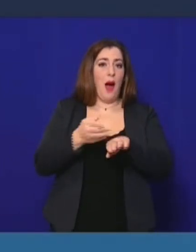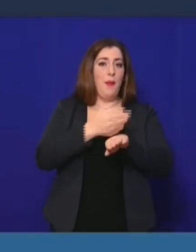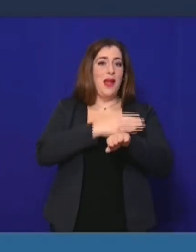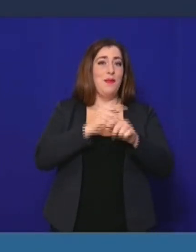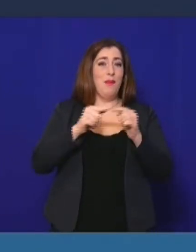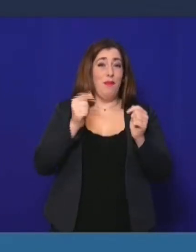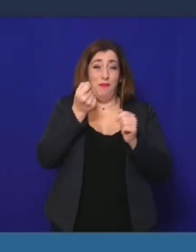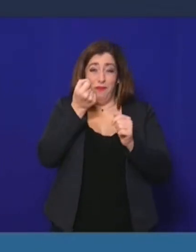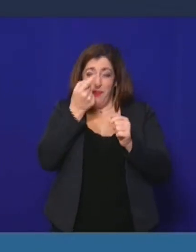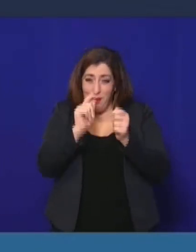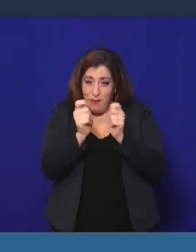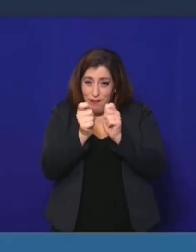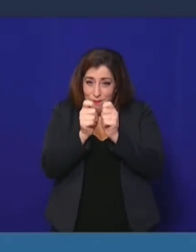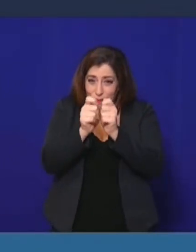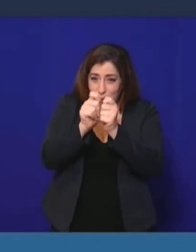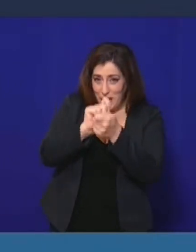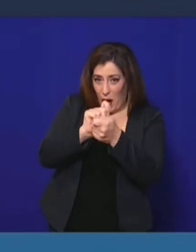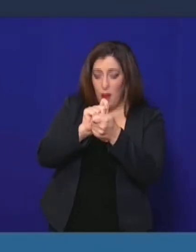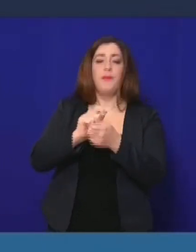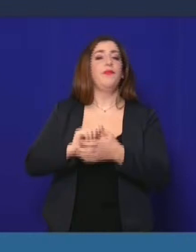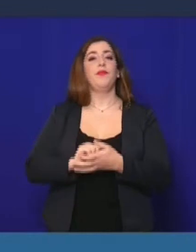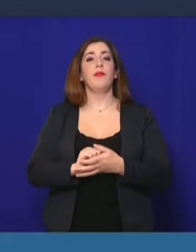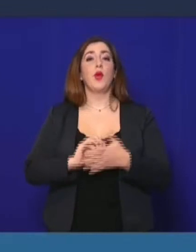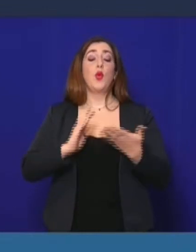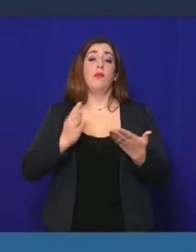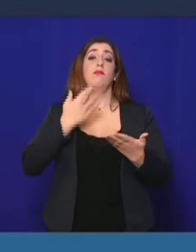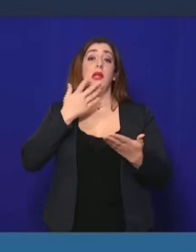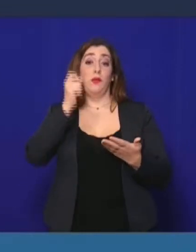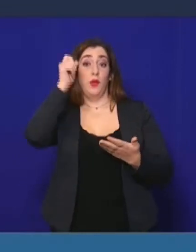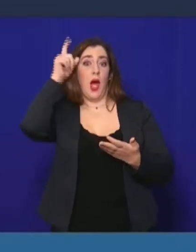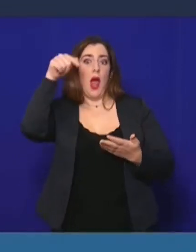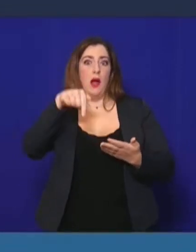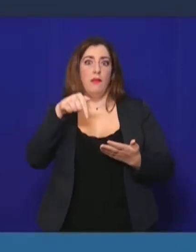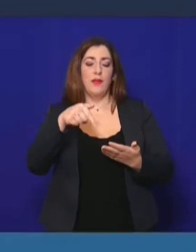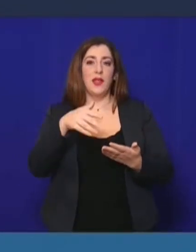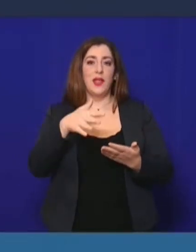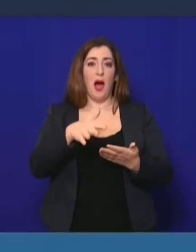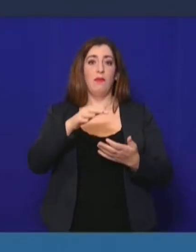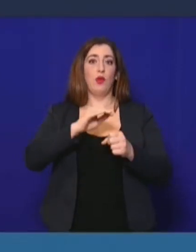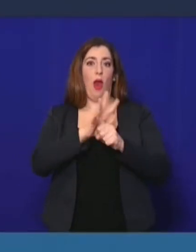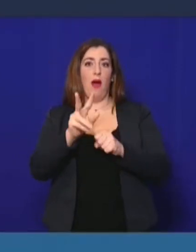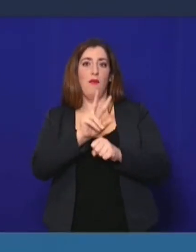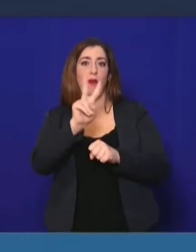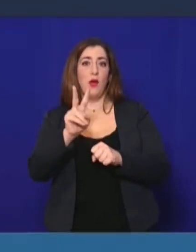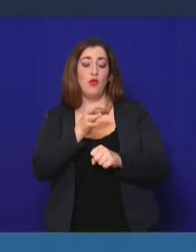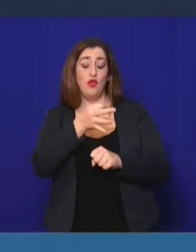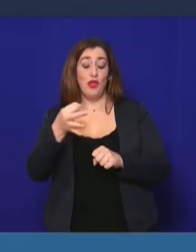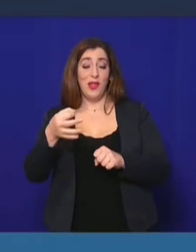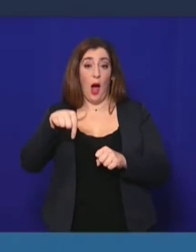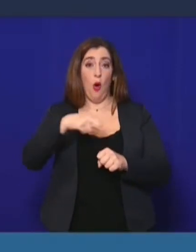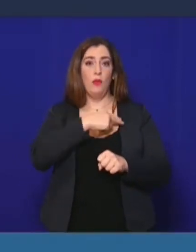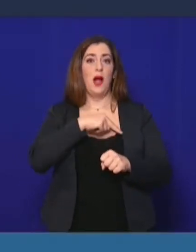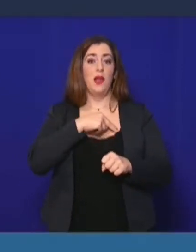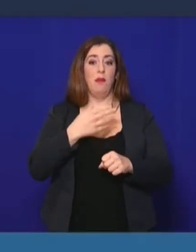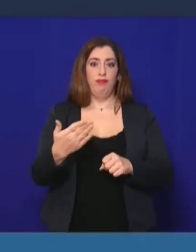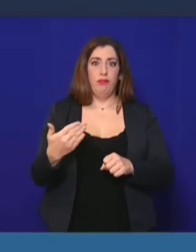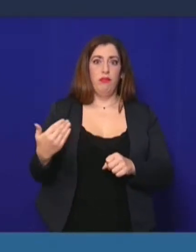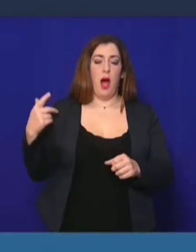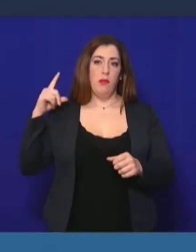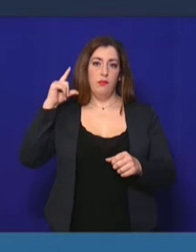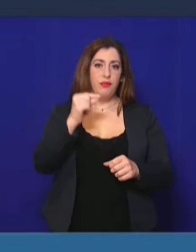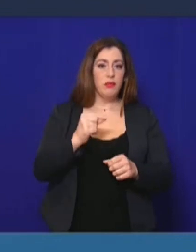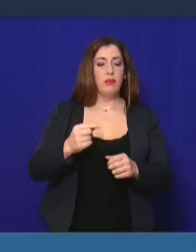propju ħadna l-azzjoni. Infatti, jekk tiftakru nofs il-lejl fit-22 ta' Diċembru aħna